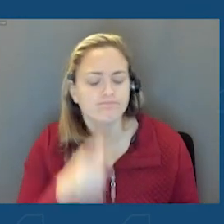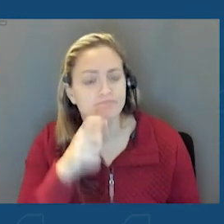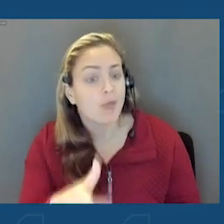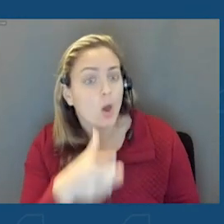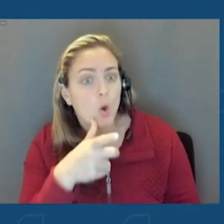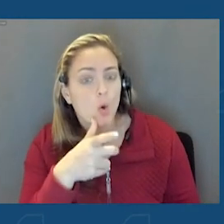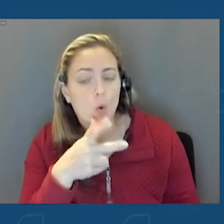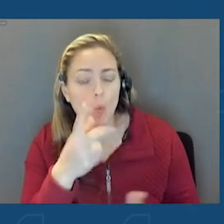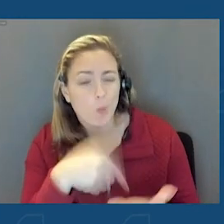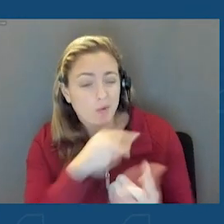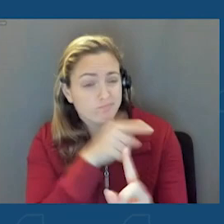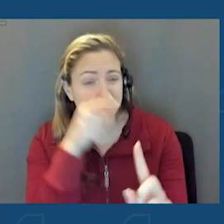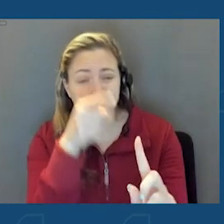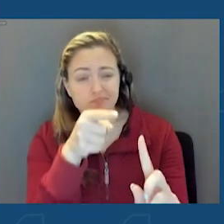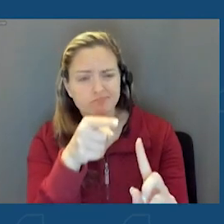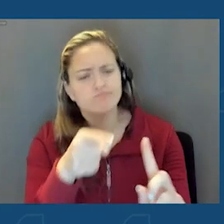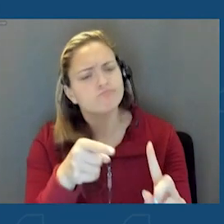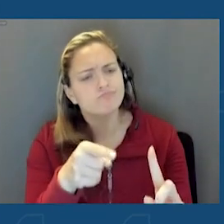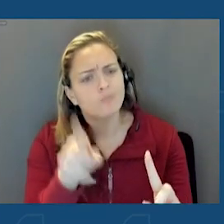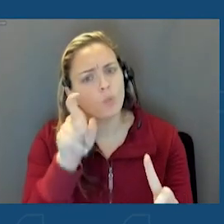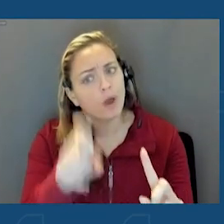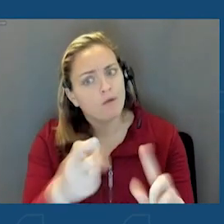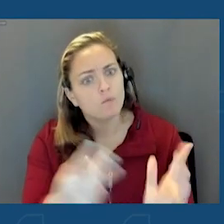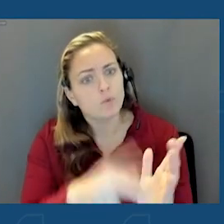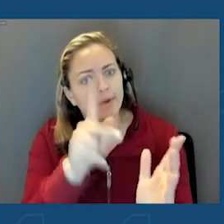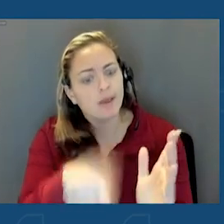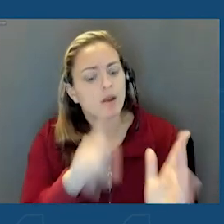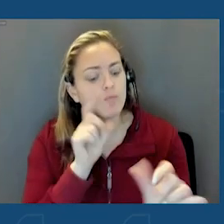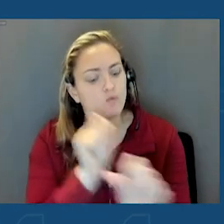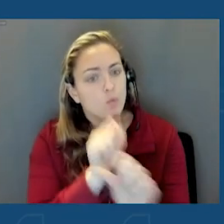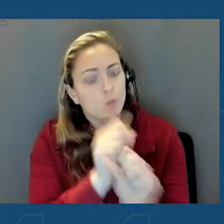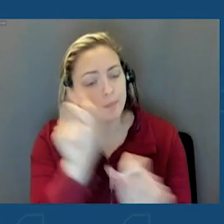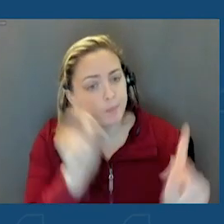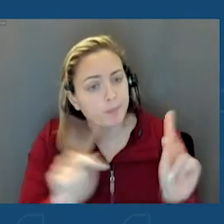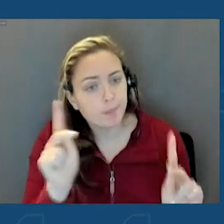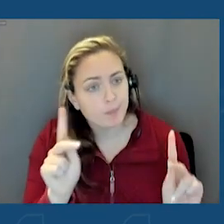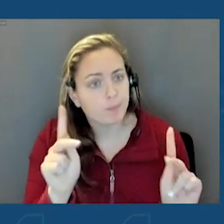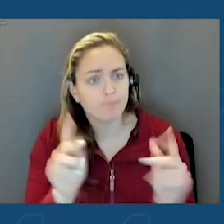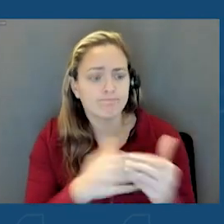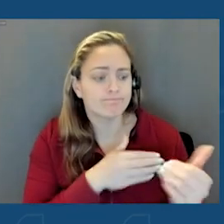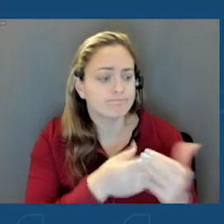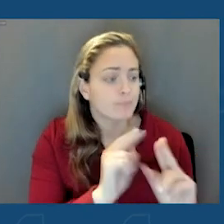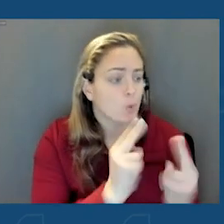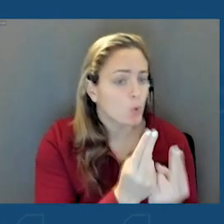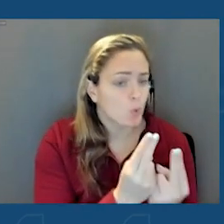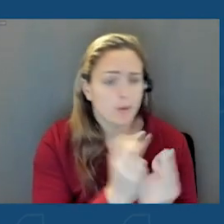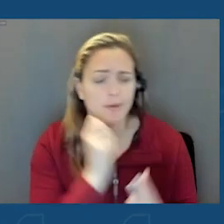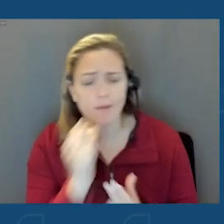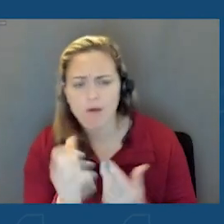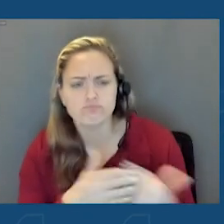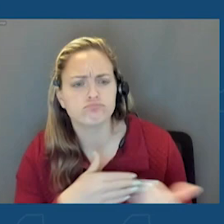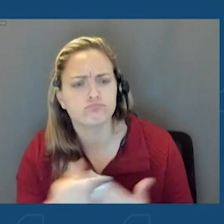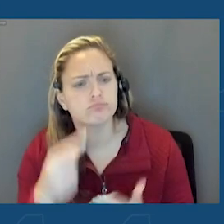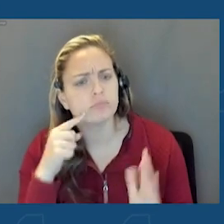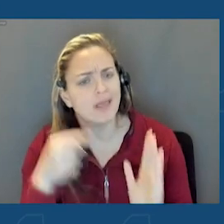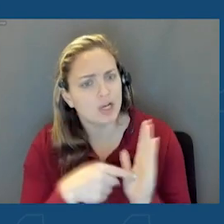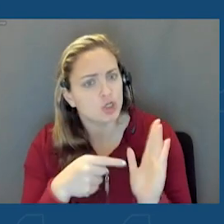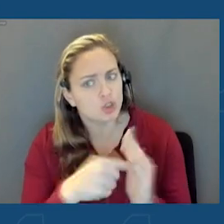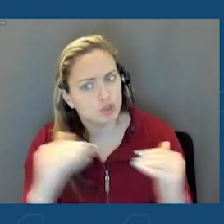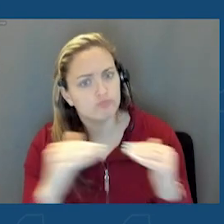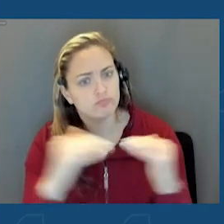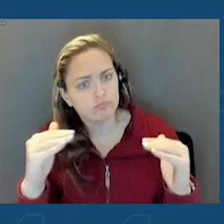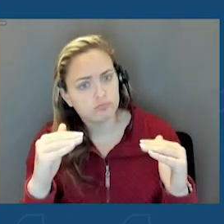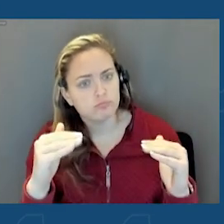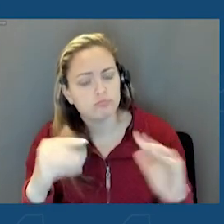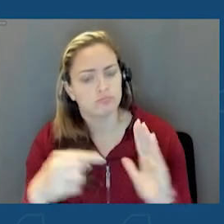we're about. We had to stand up for working people, whether they were in a union or not, because they deserve justice. They